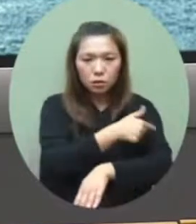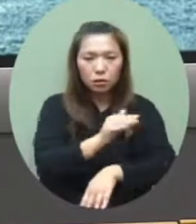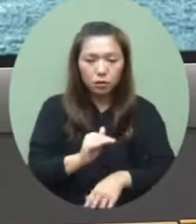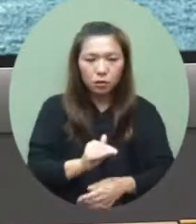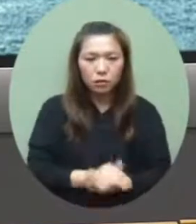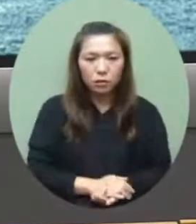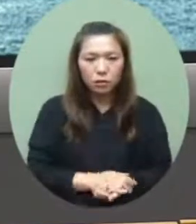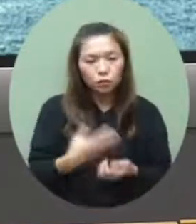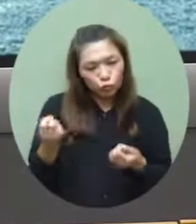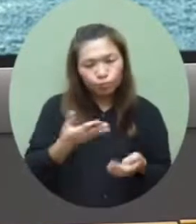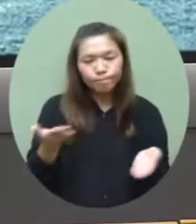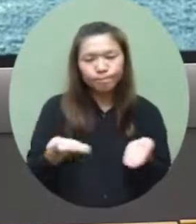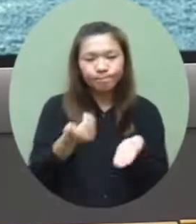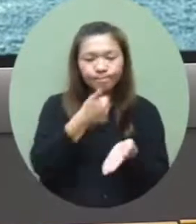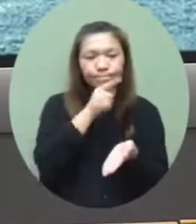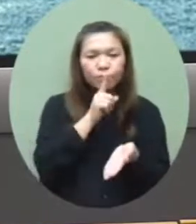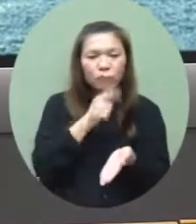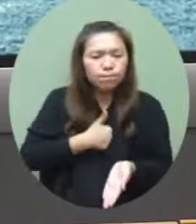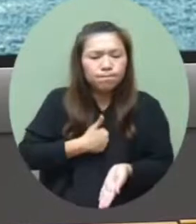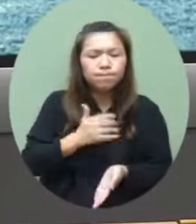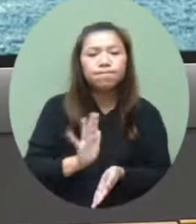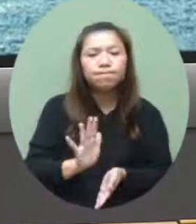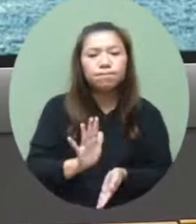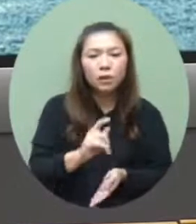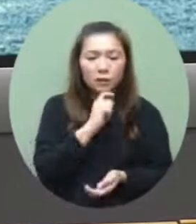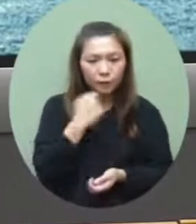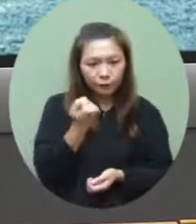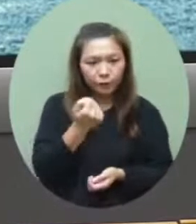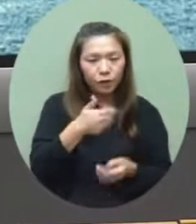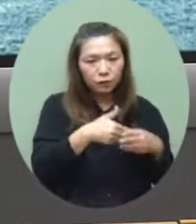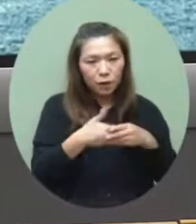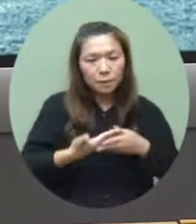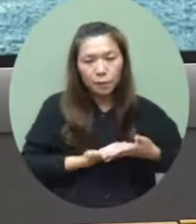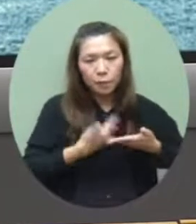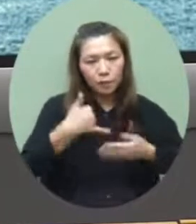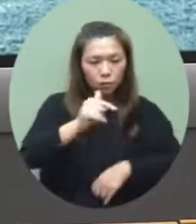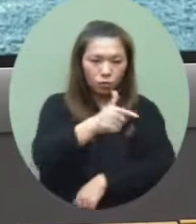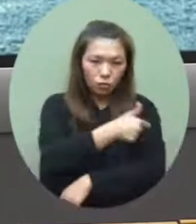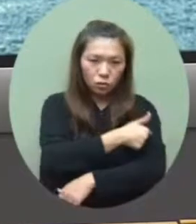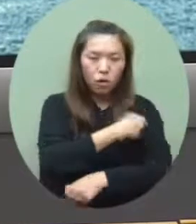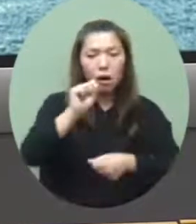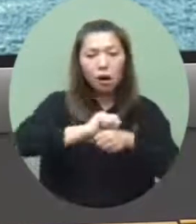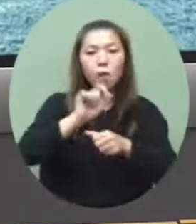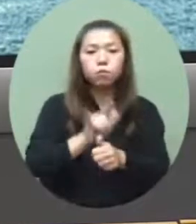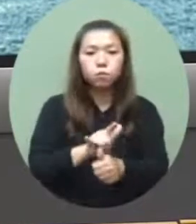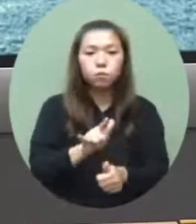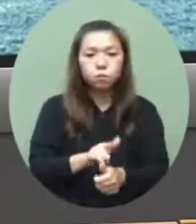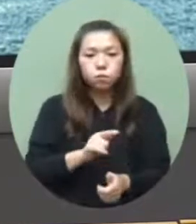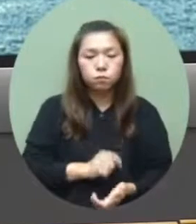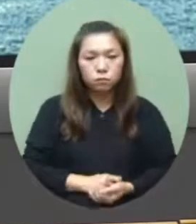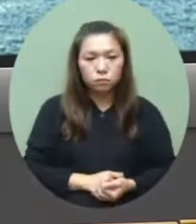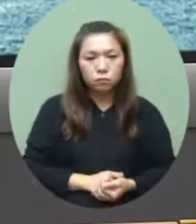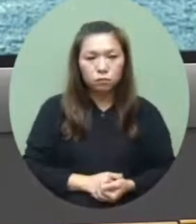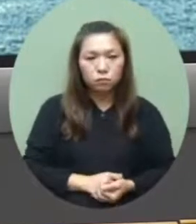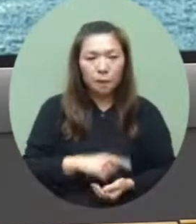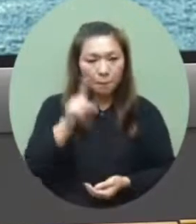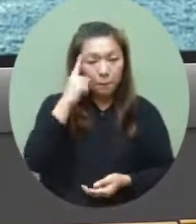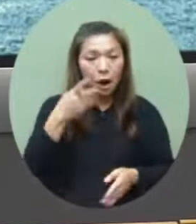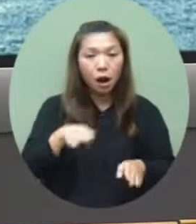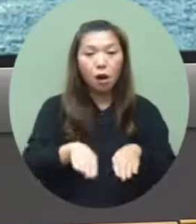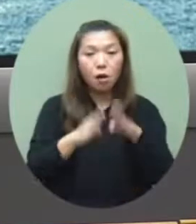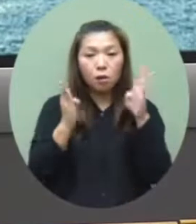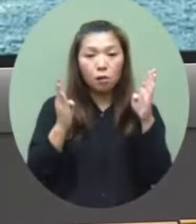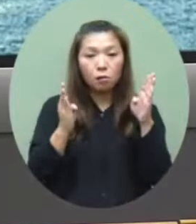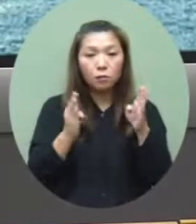under the hospital authority that could provide vaccination for children. So parents should act quickly and